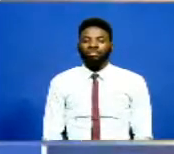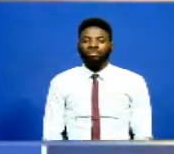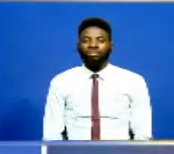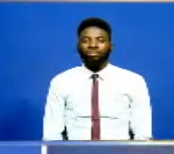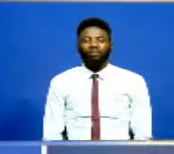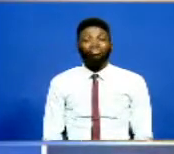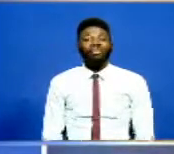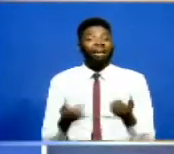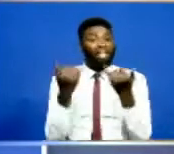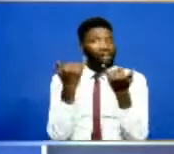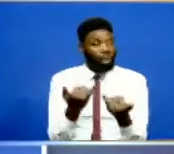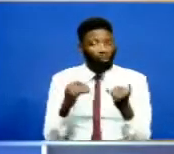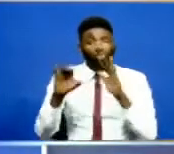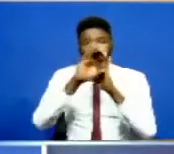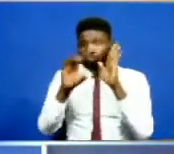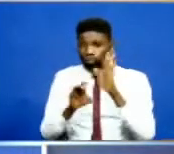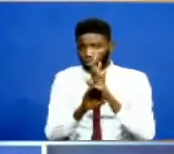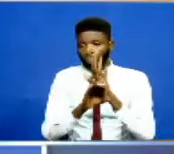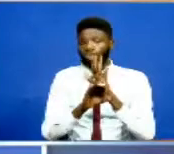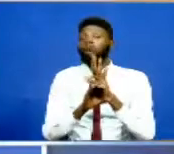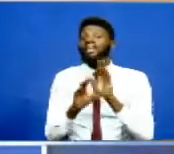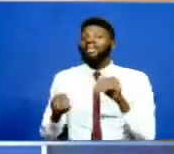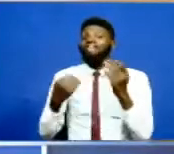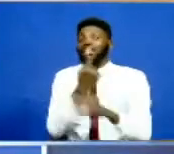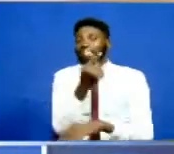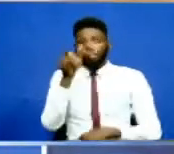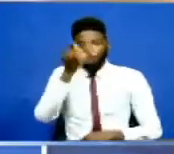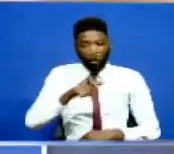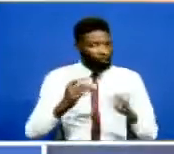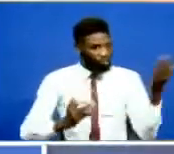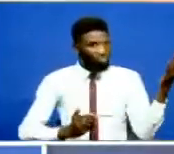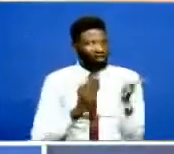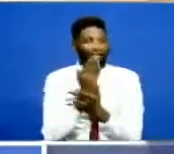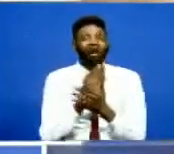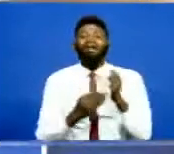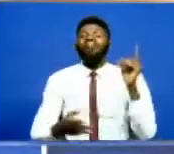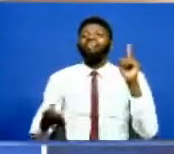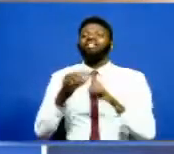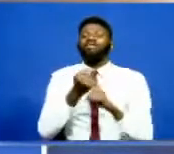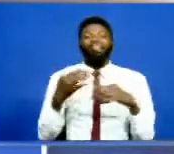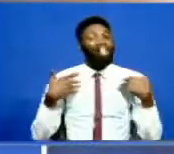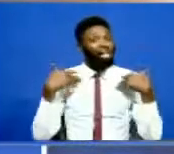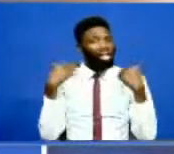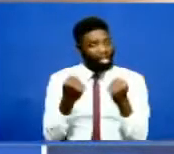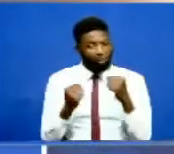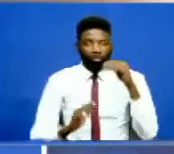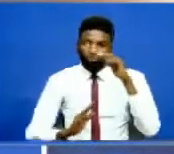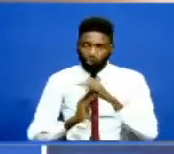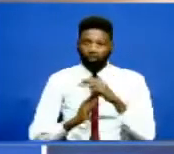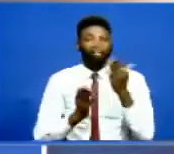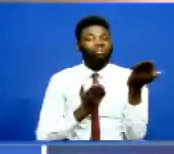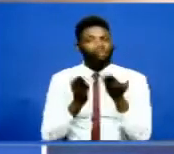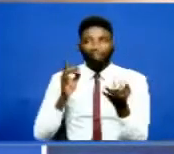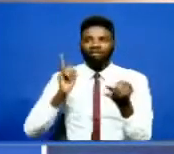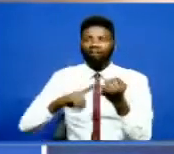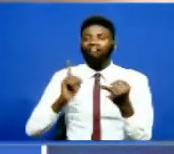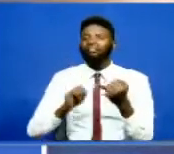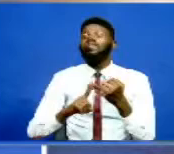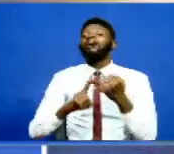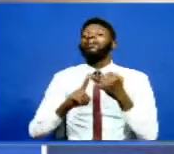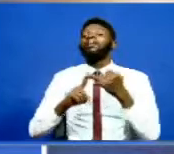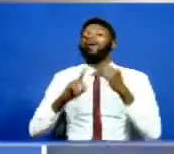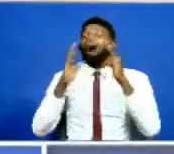The current constitution gives every person the right to the highest attainable standard of health, right to accessible and adequate